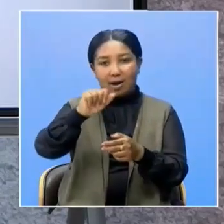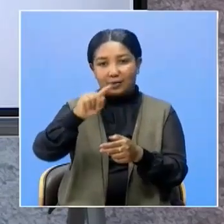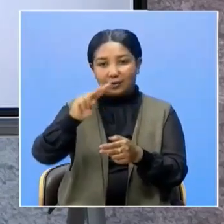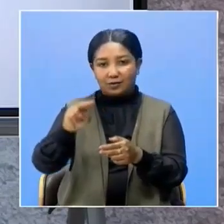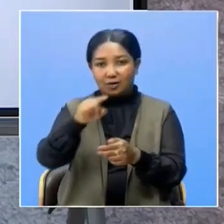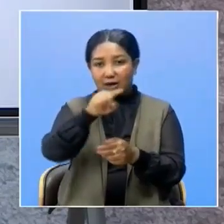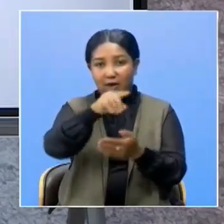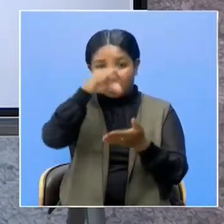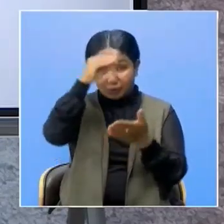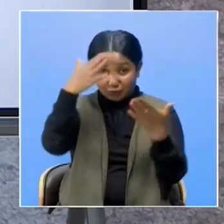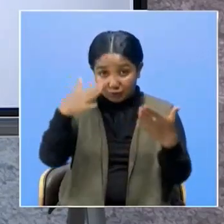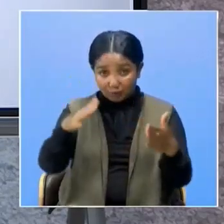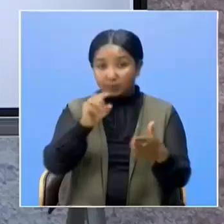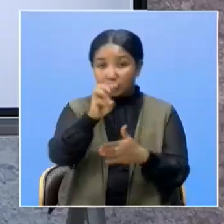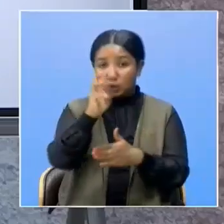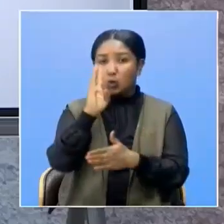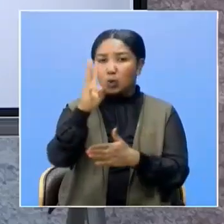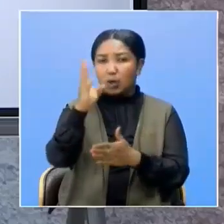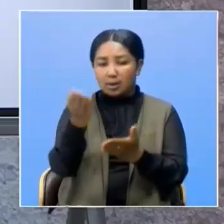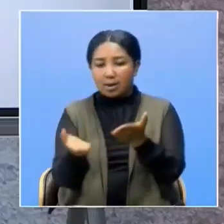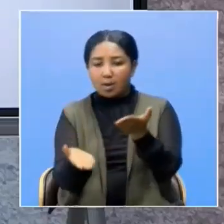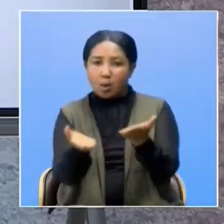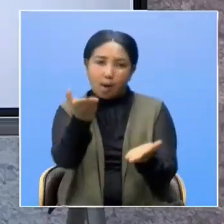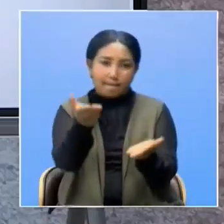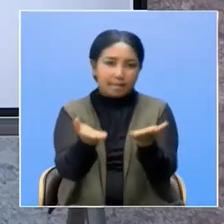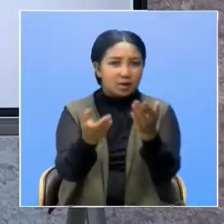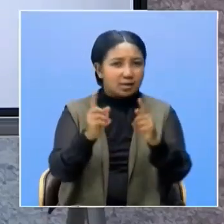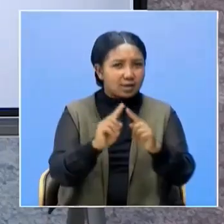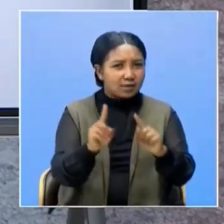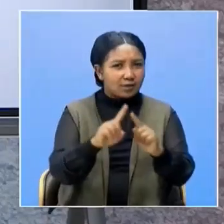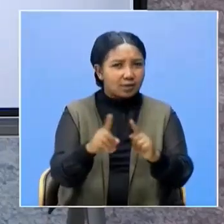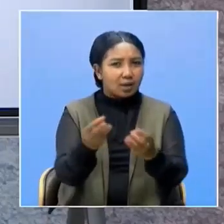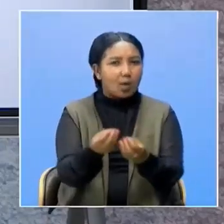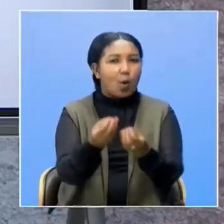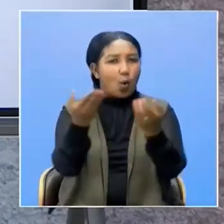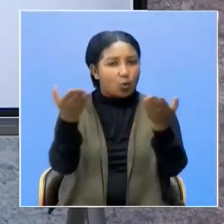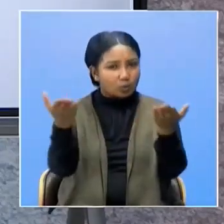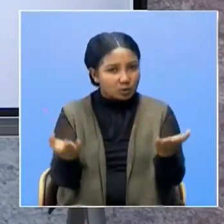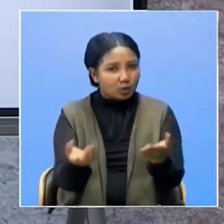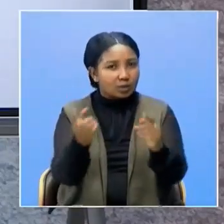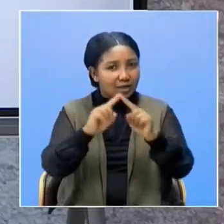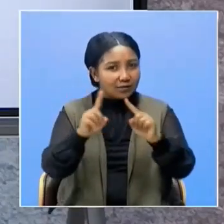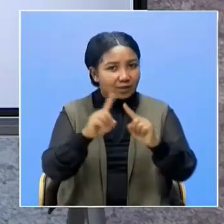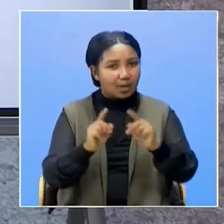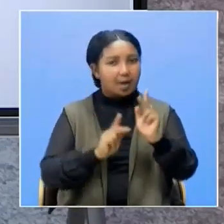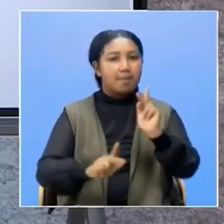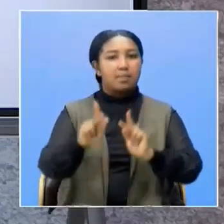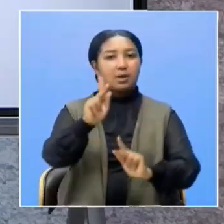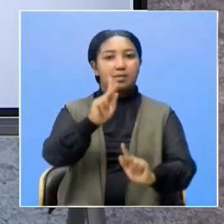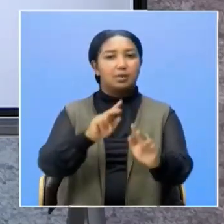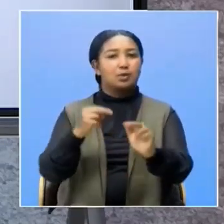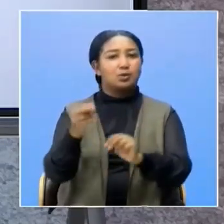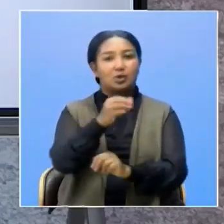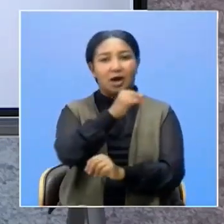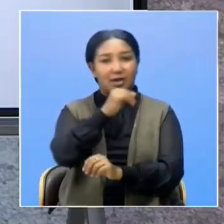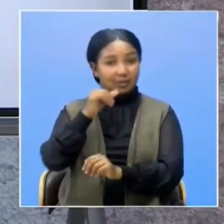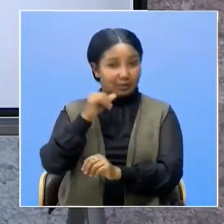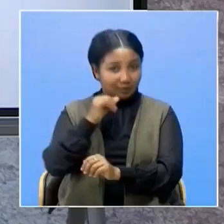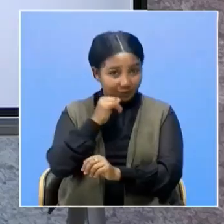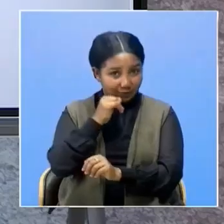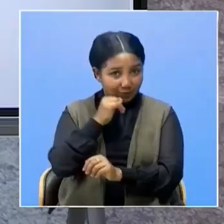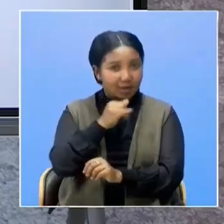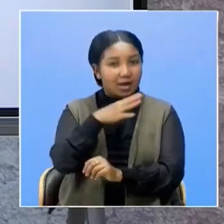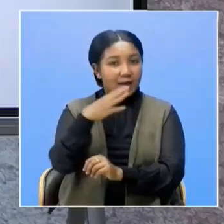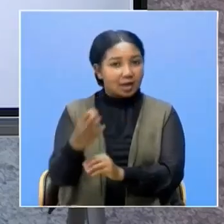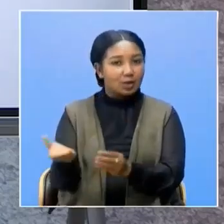lesson, you will compare different objects or different people using adjectives, yes?